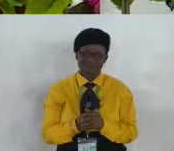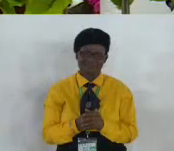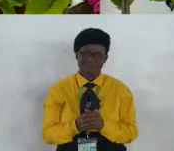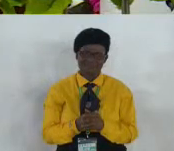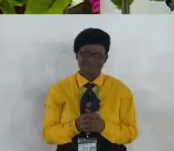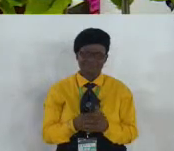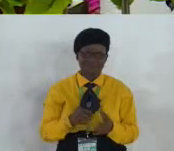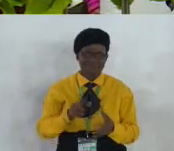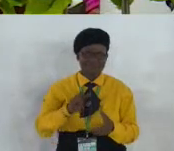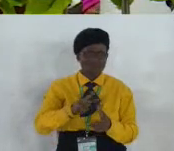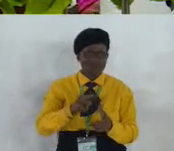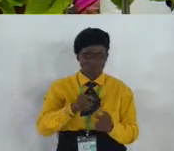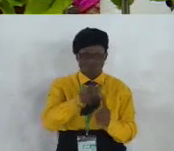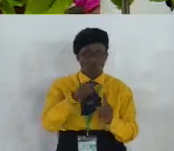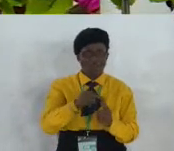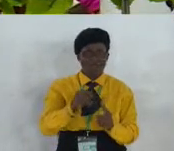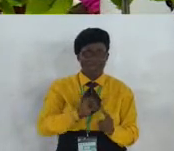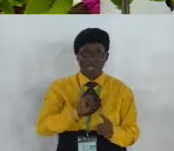When I woke up this morning,